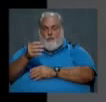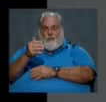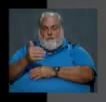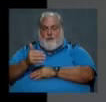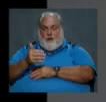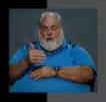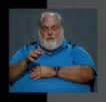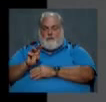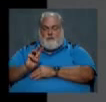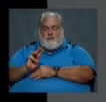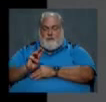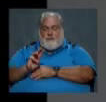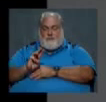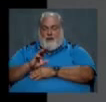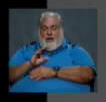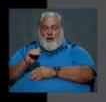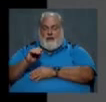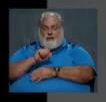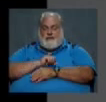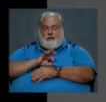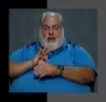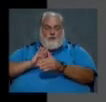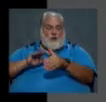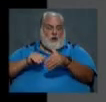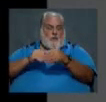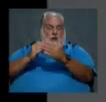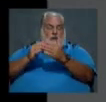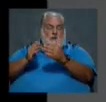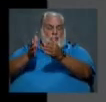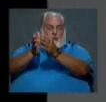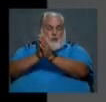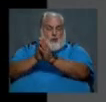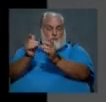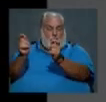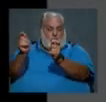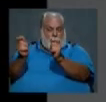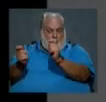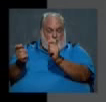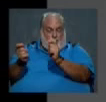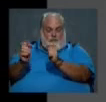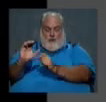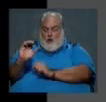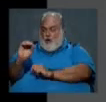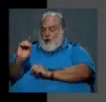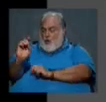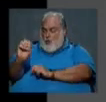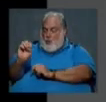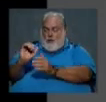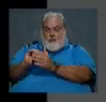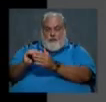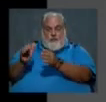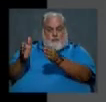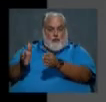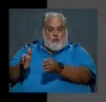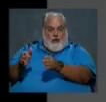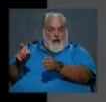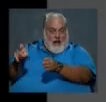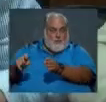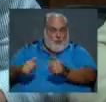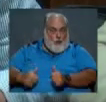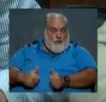report. Staff also recommends approval of a variance from the code provision that the property owner reside on the